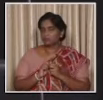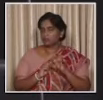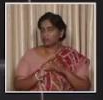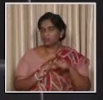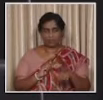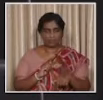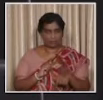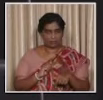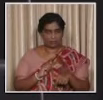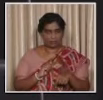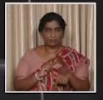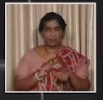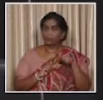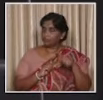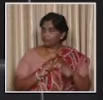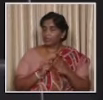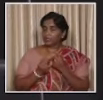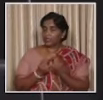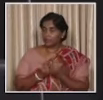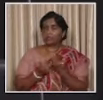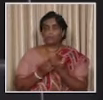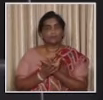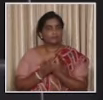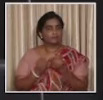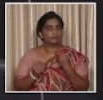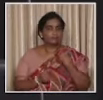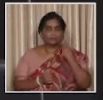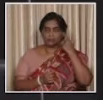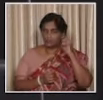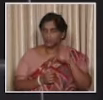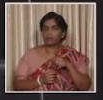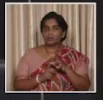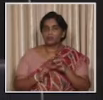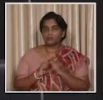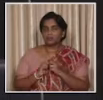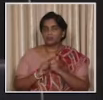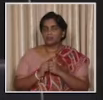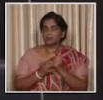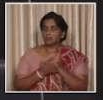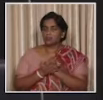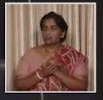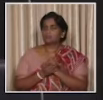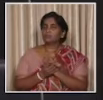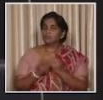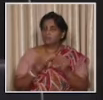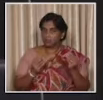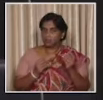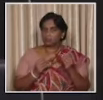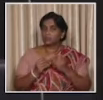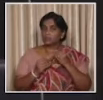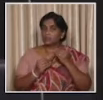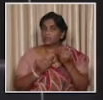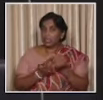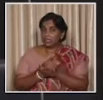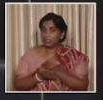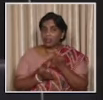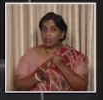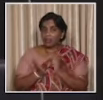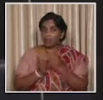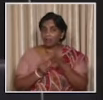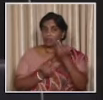situation soon, and these issues will be resolved, and the remaining loan amount could be disbursed to finalize